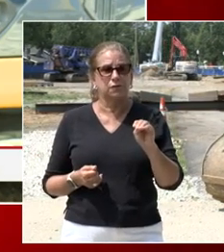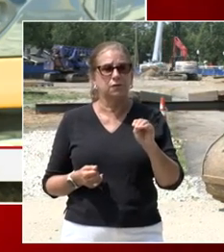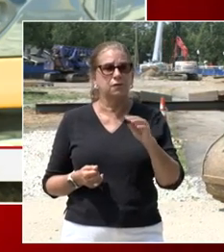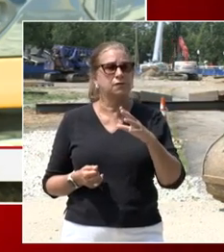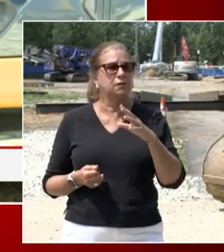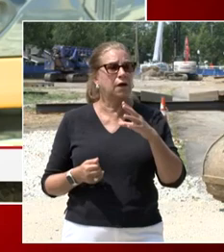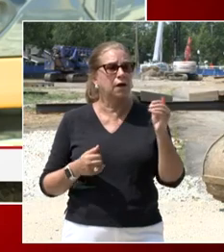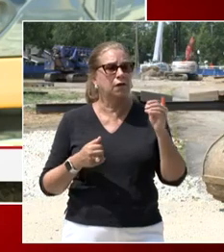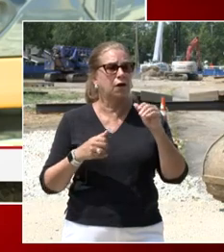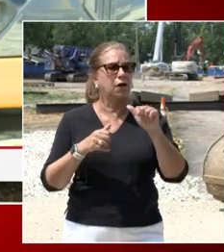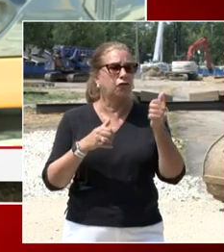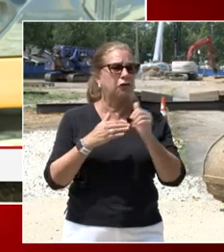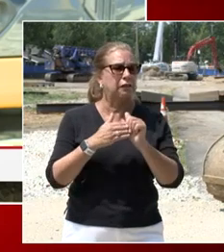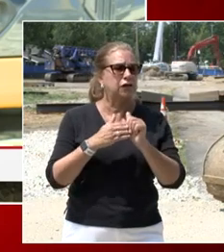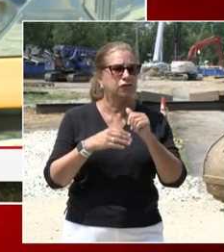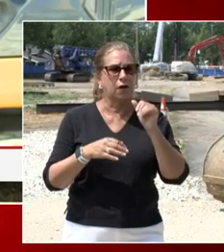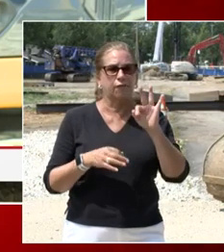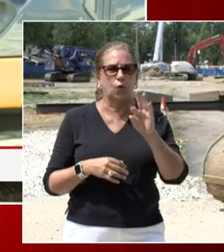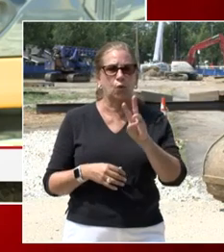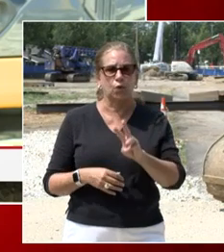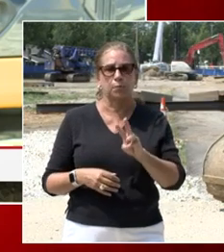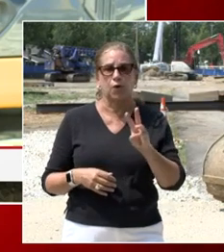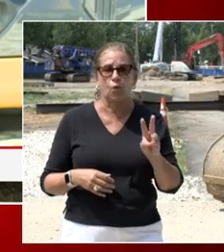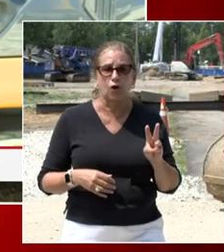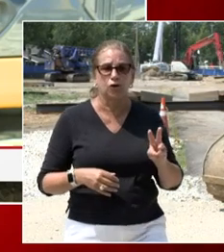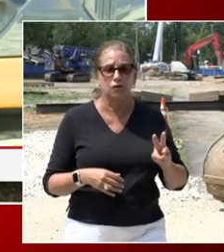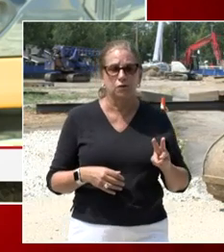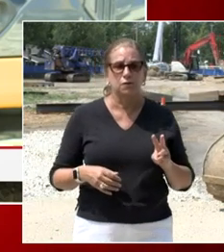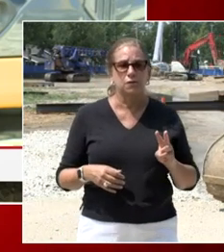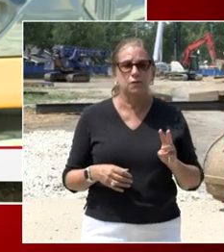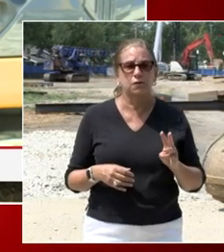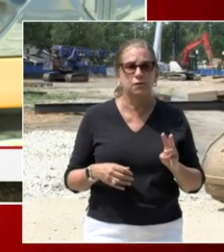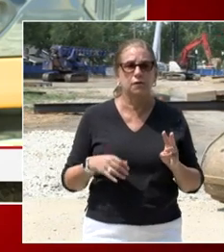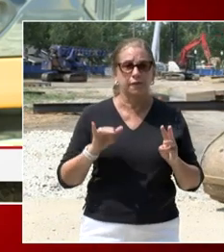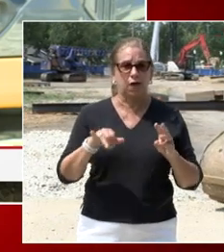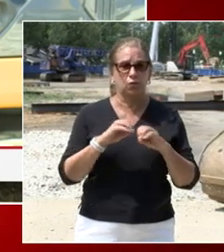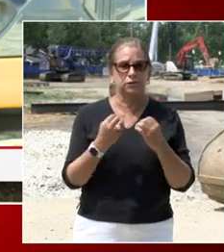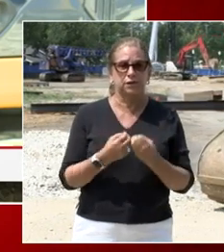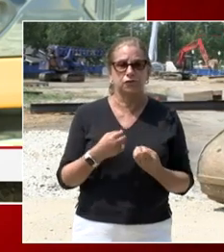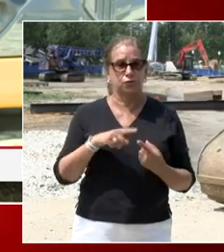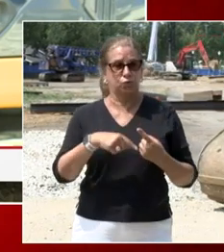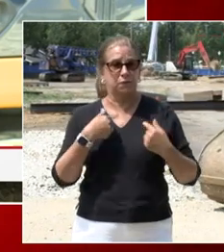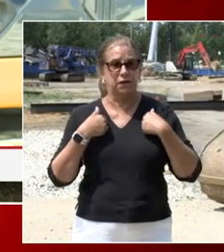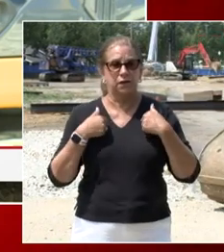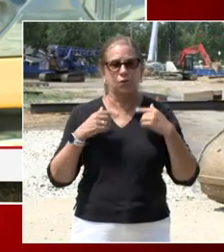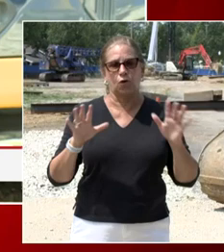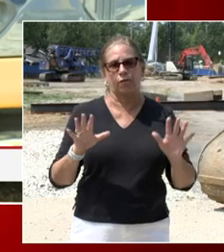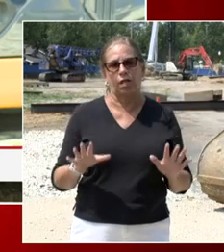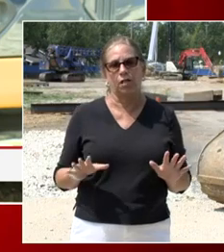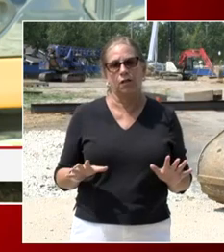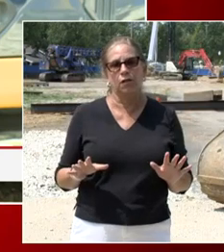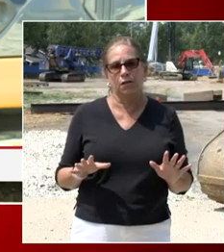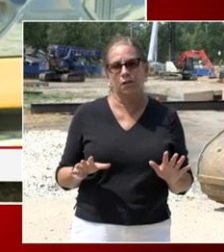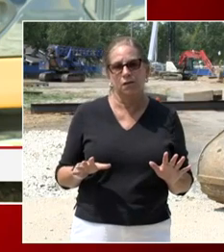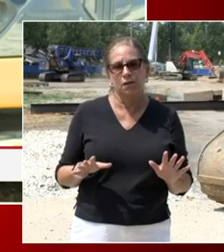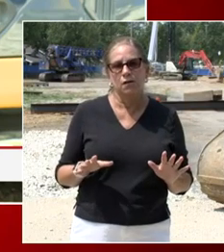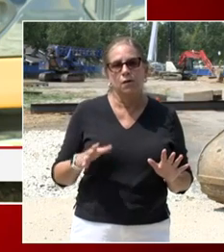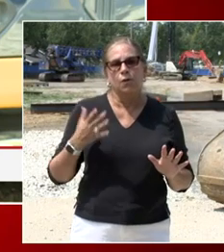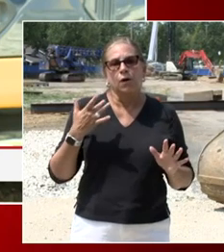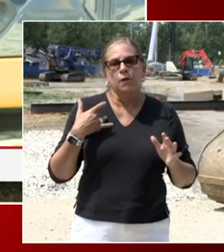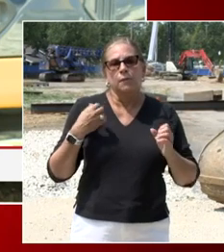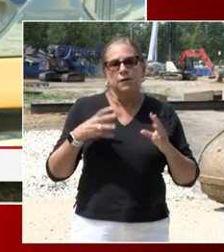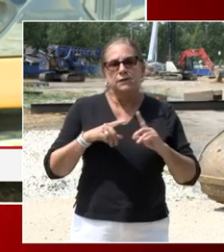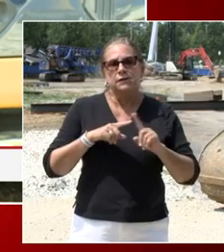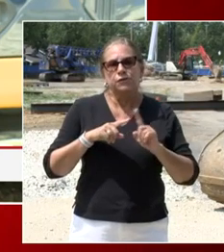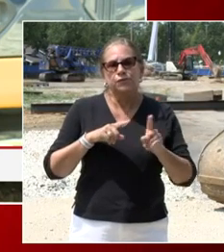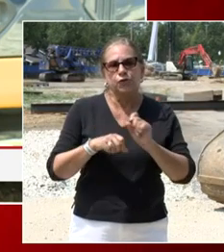is a legendary organization. It has won so many plaudits around the world, actually, for the services that